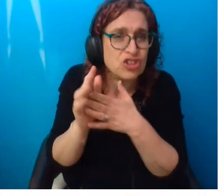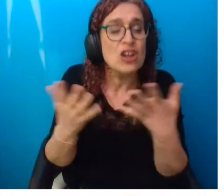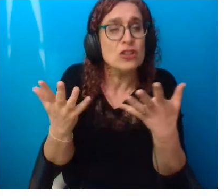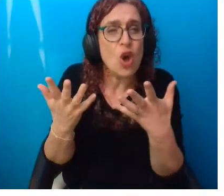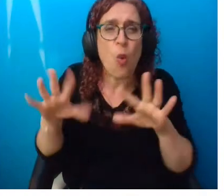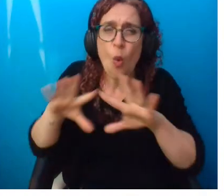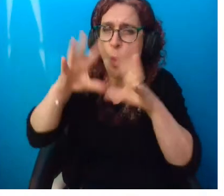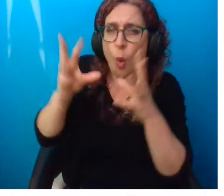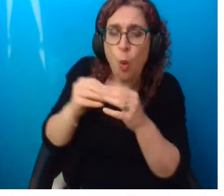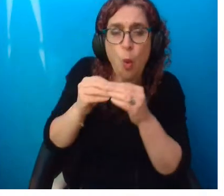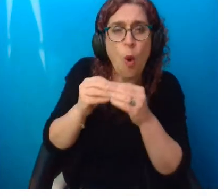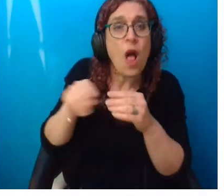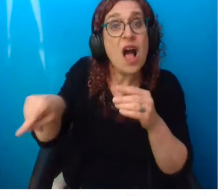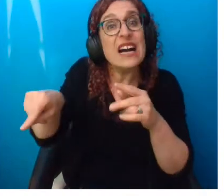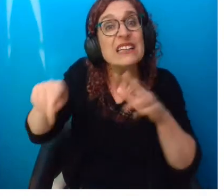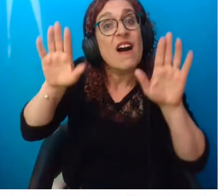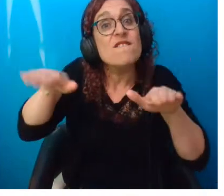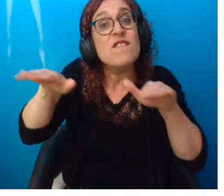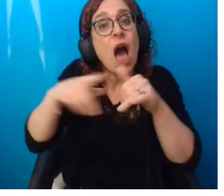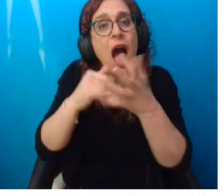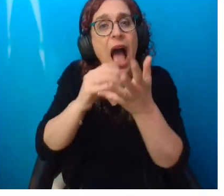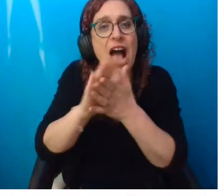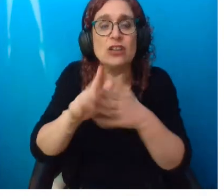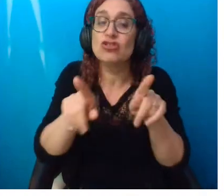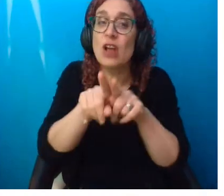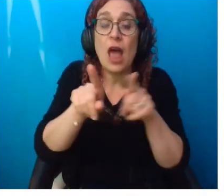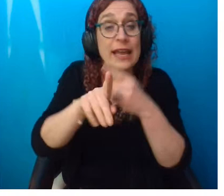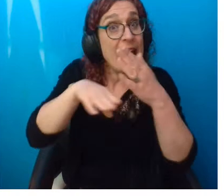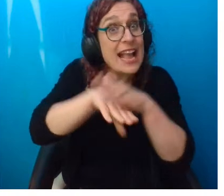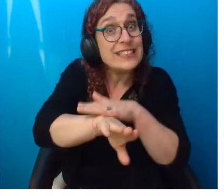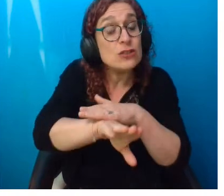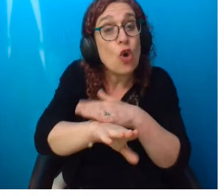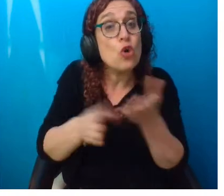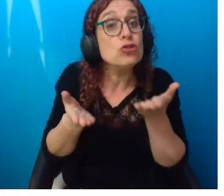indoor fires, indoor stoves, for example.